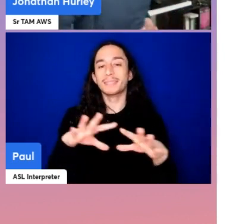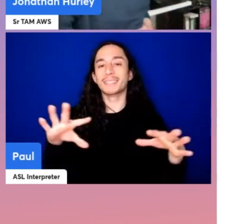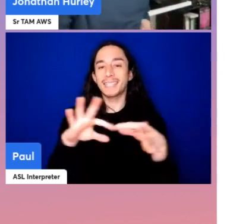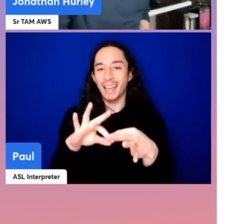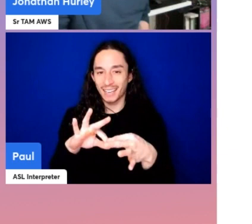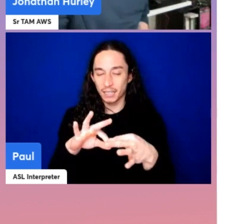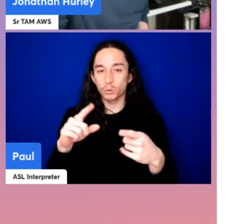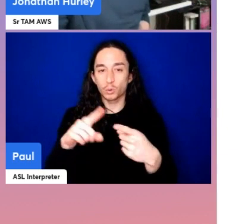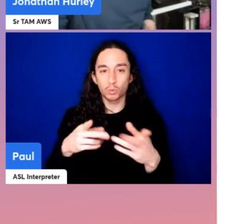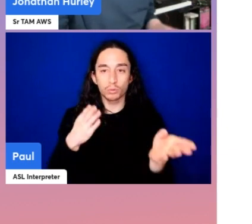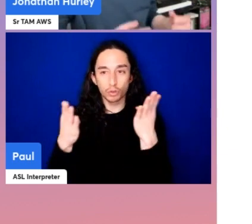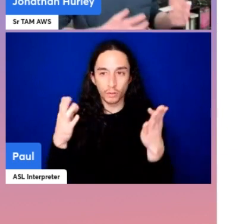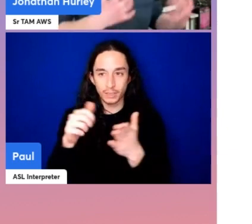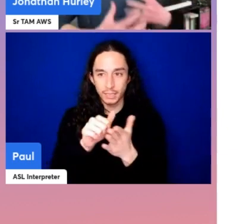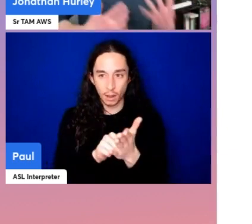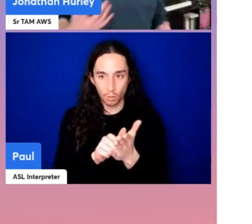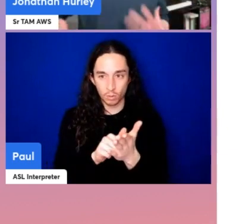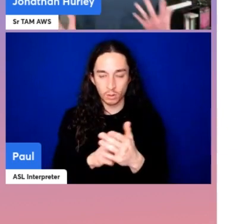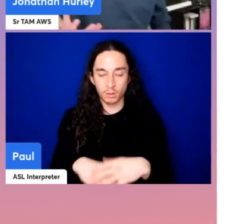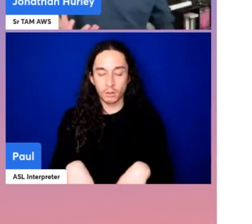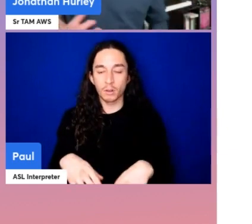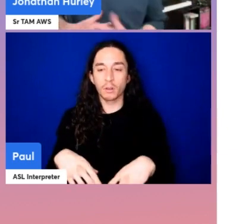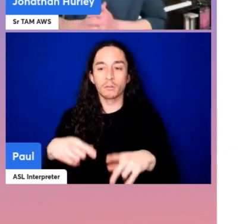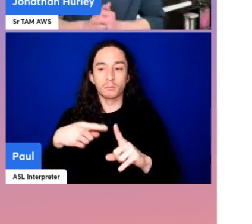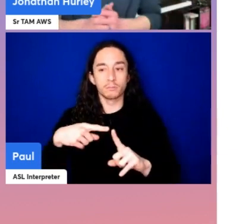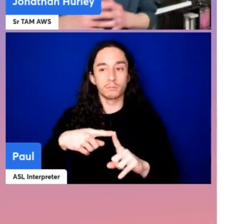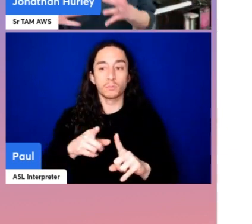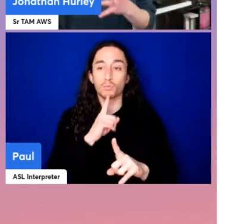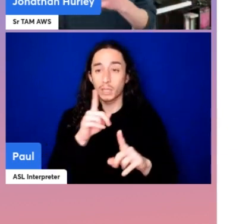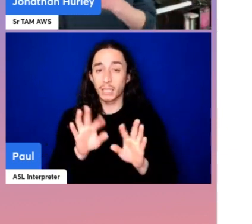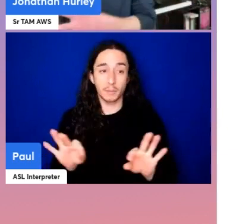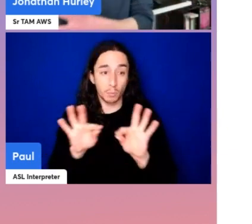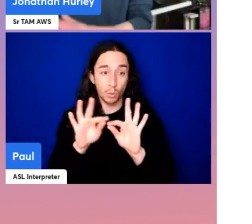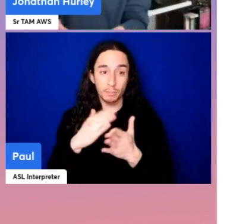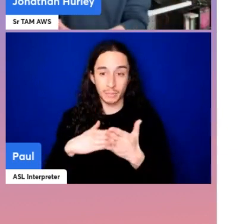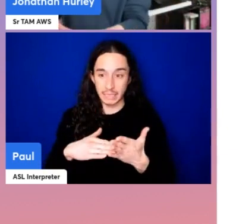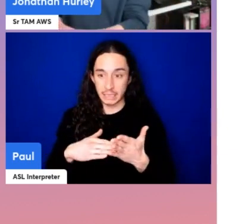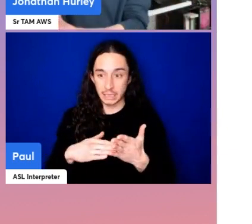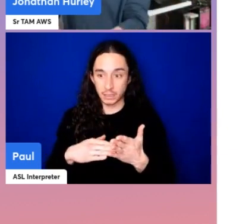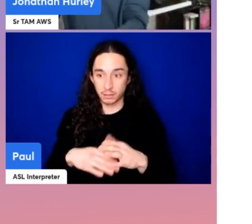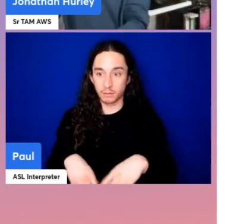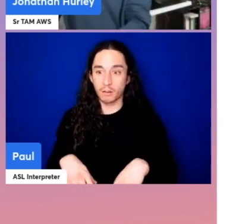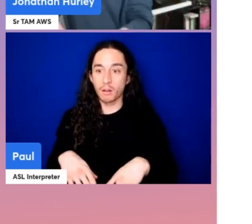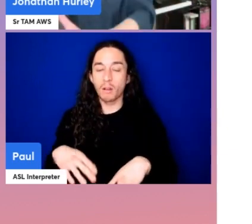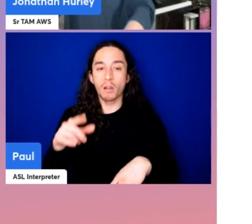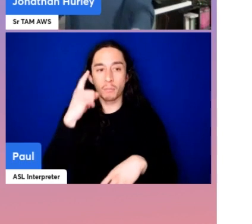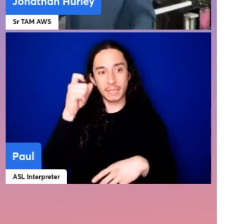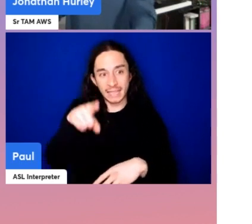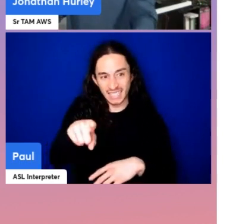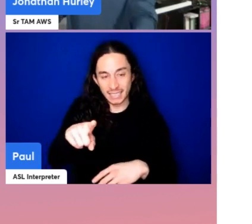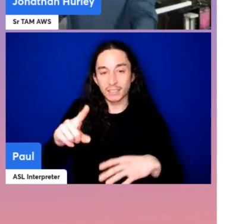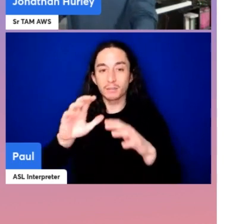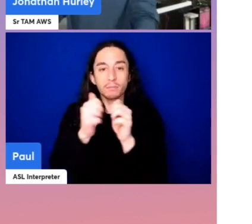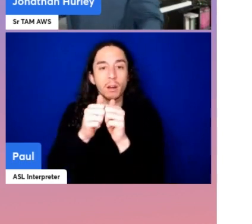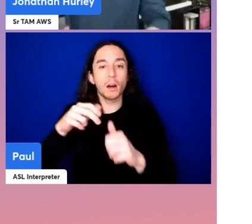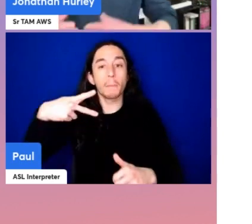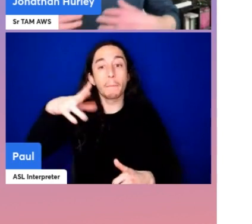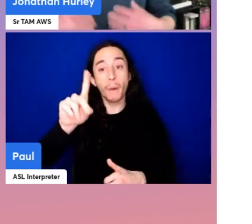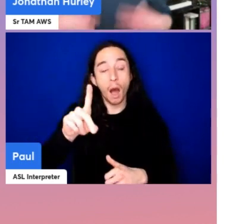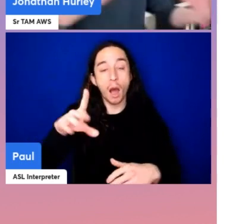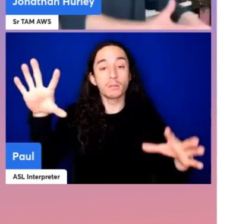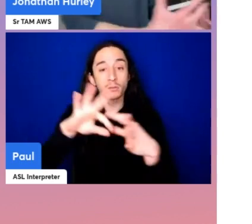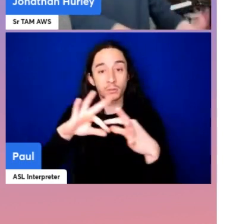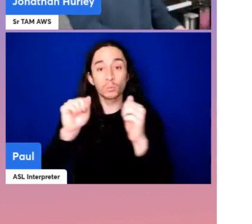to the service account. This is a really important piece because this is how a pod with an associated service